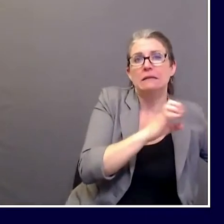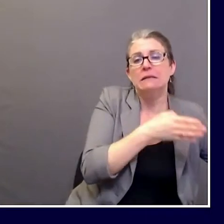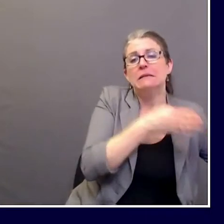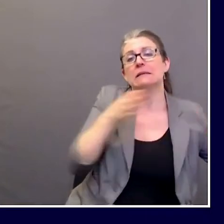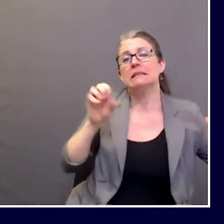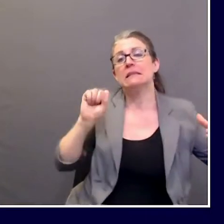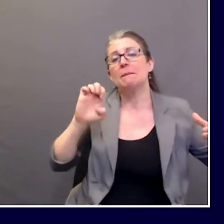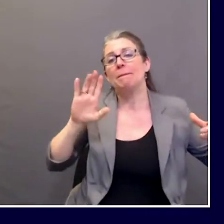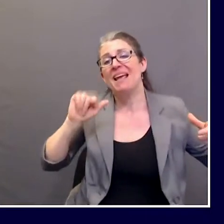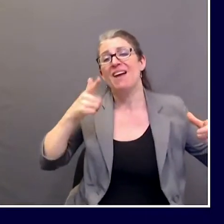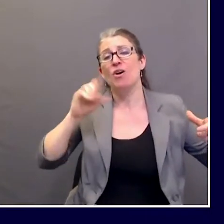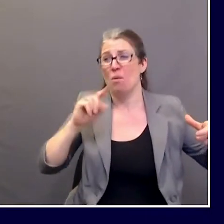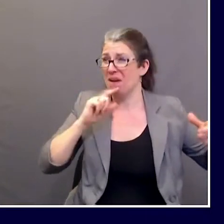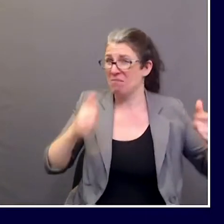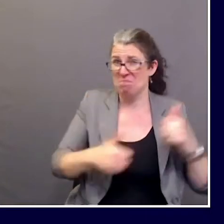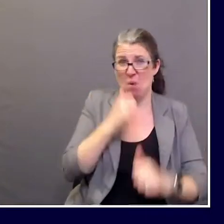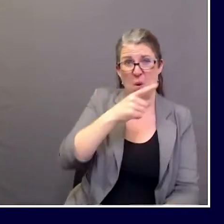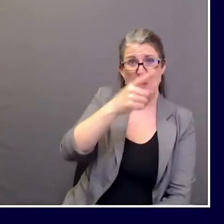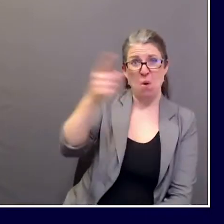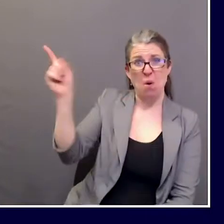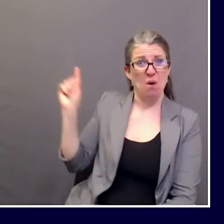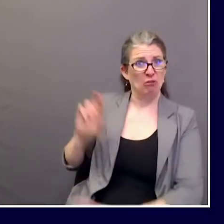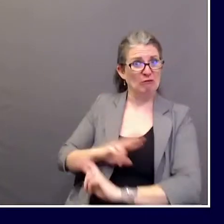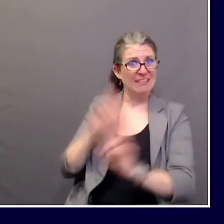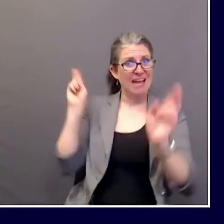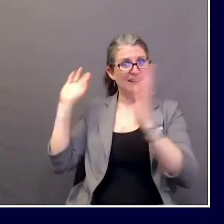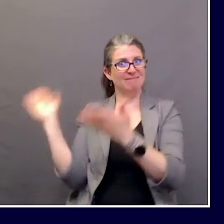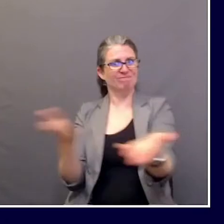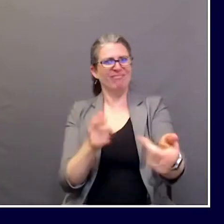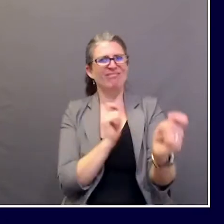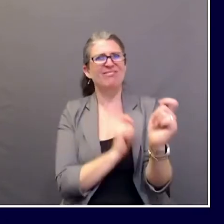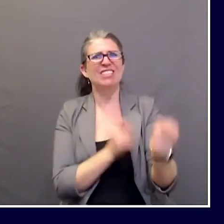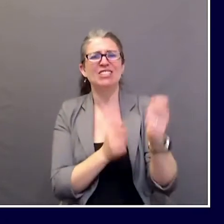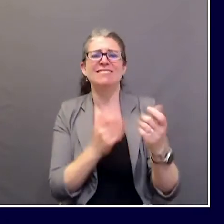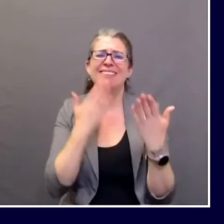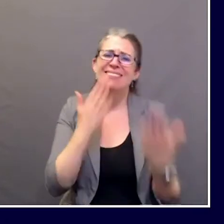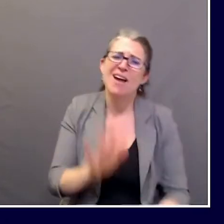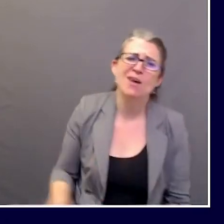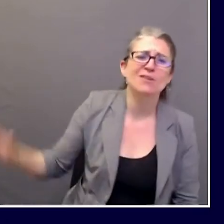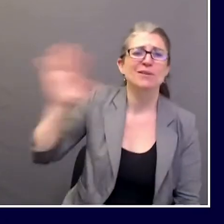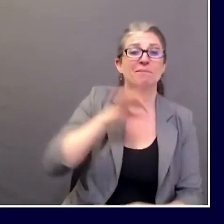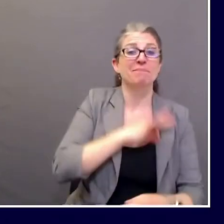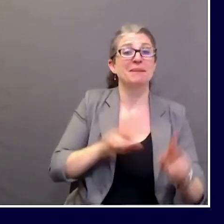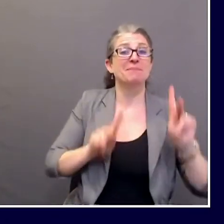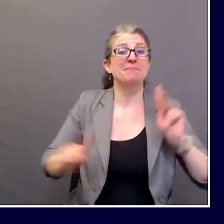persistence, perseverance. And thank you, Dr. Shaw, once again. And thank you, Commissioner